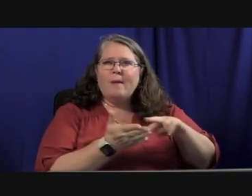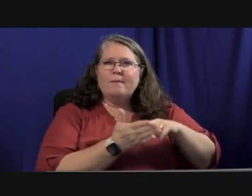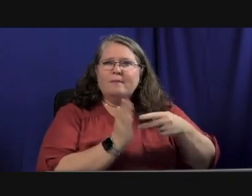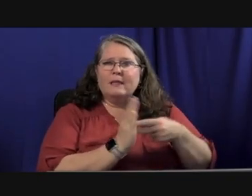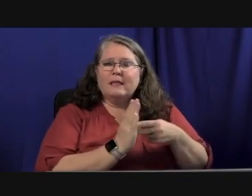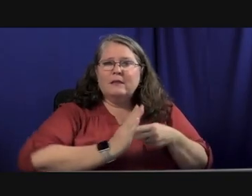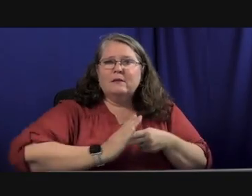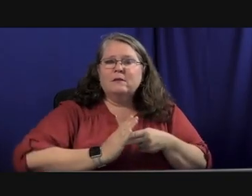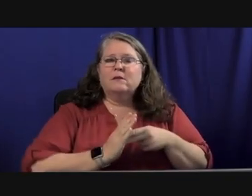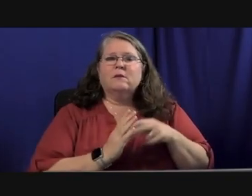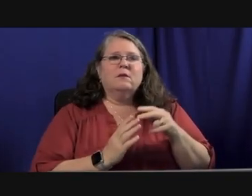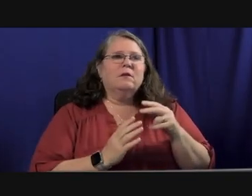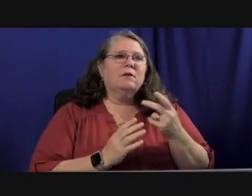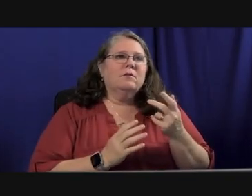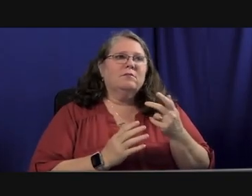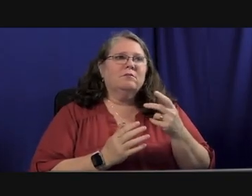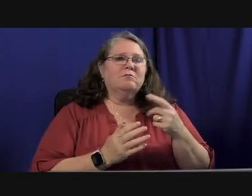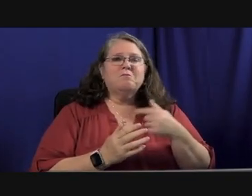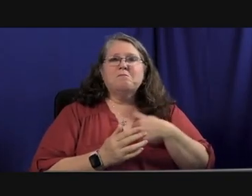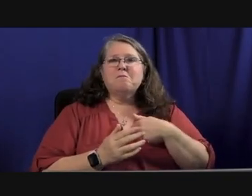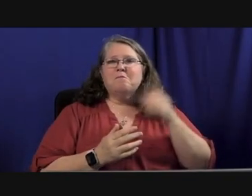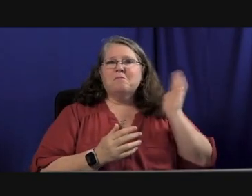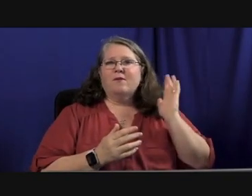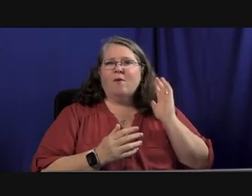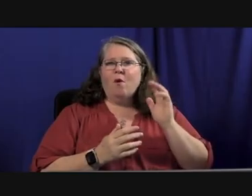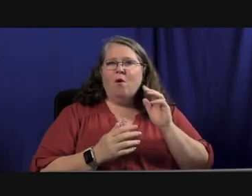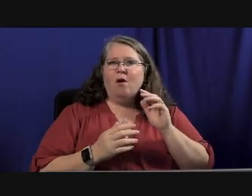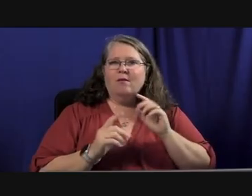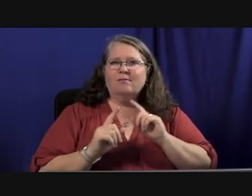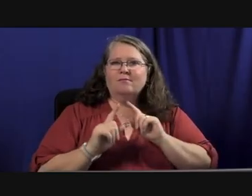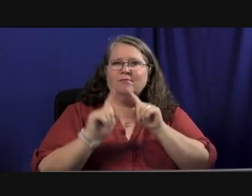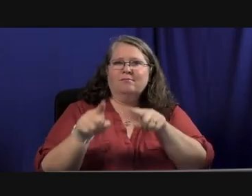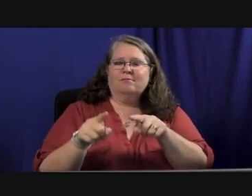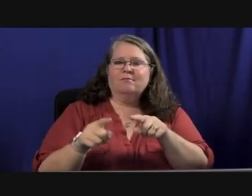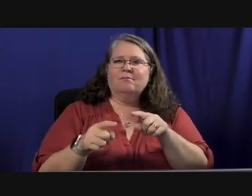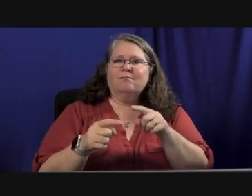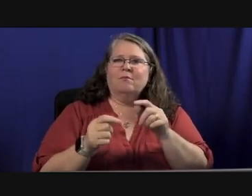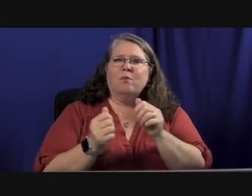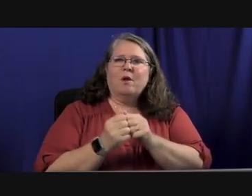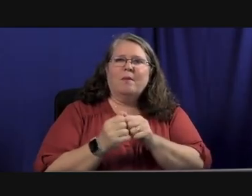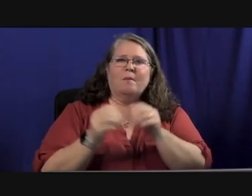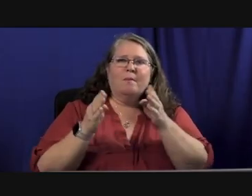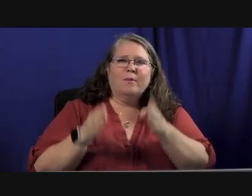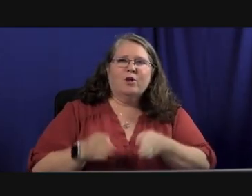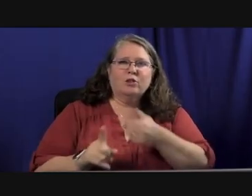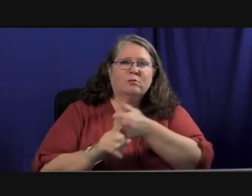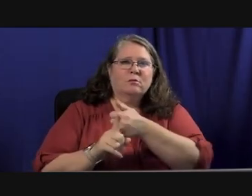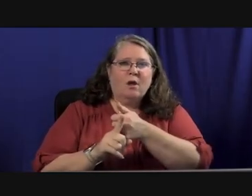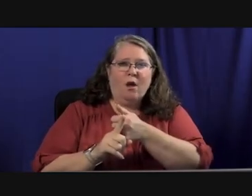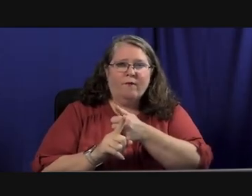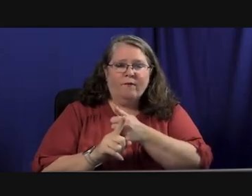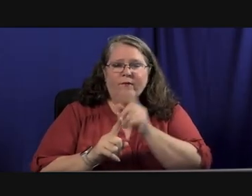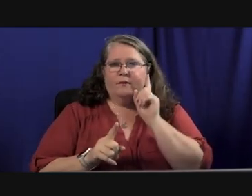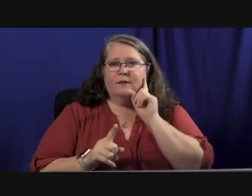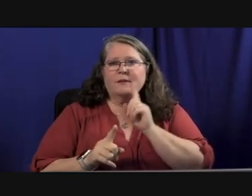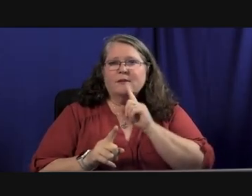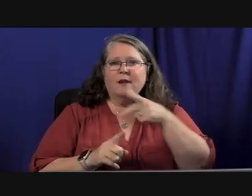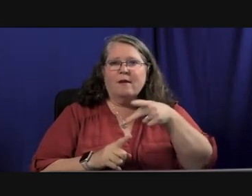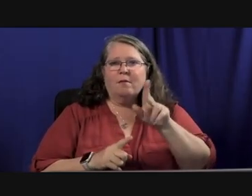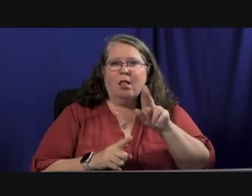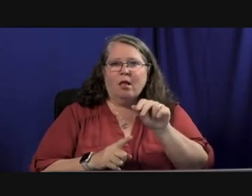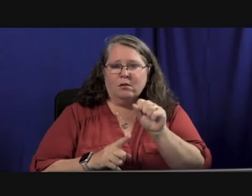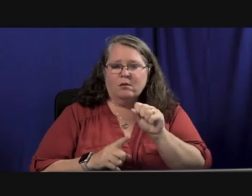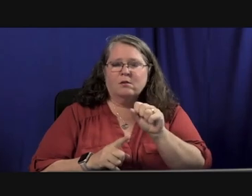more of what the individual is meaning, because before, the person